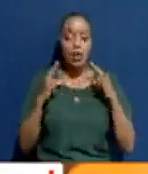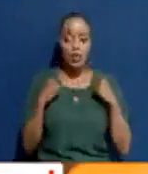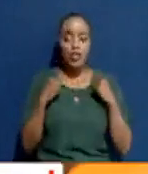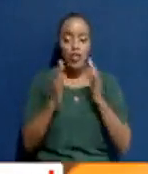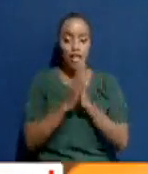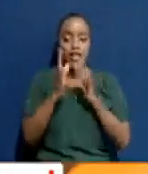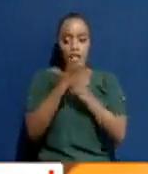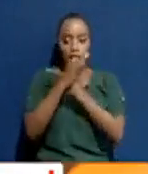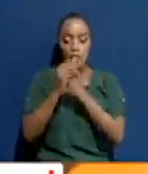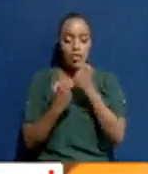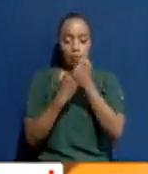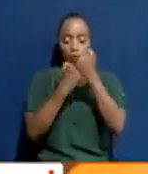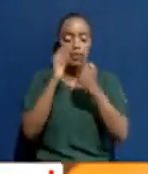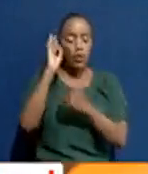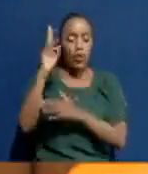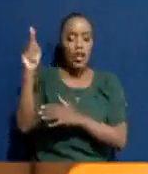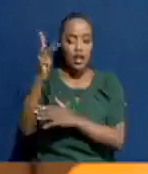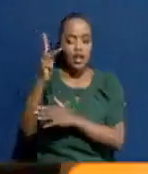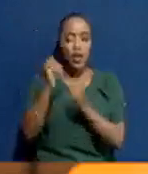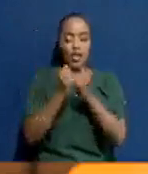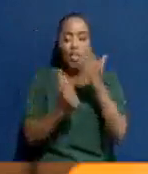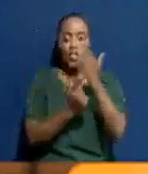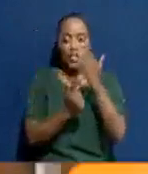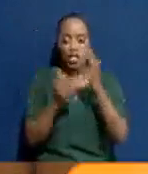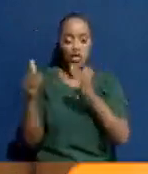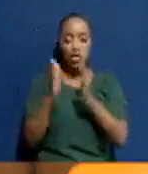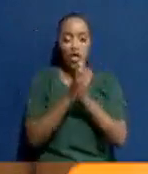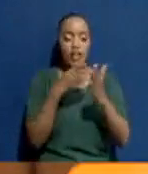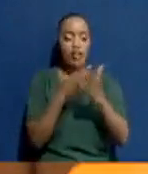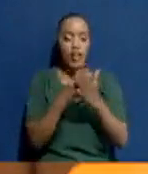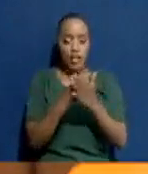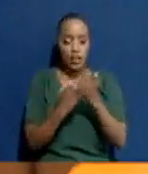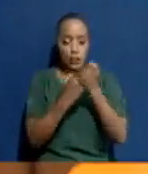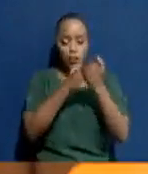and Germany will be supporting Kenya with our technical means and also financially.